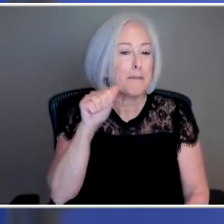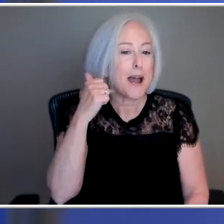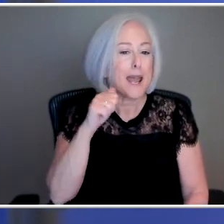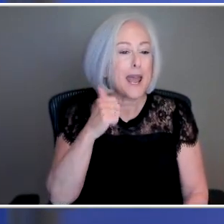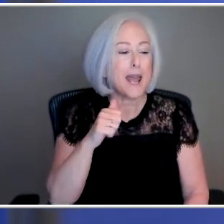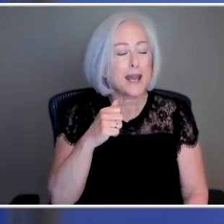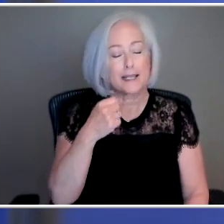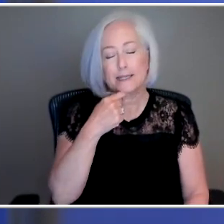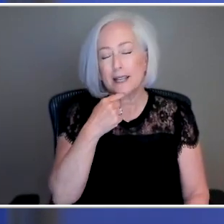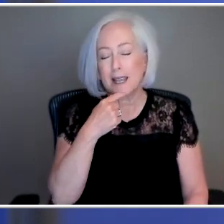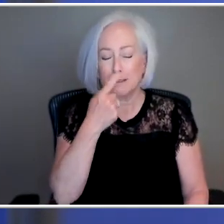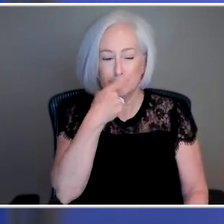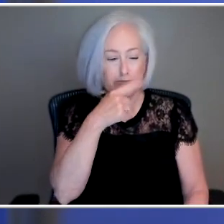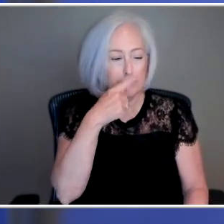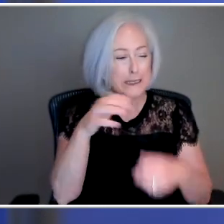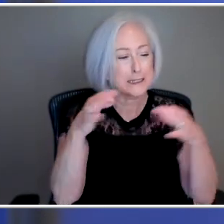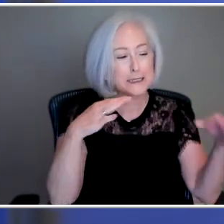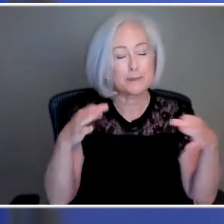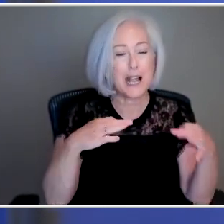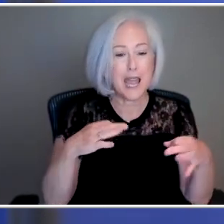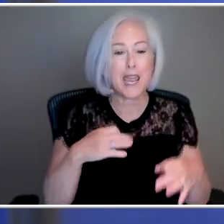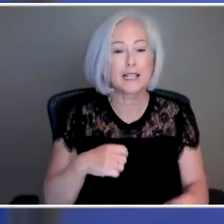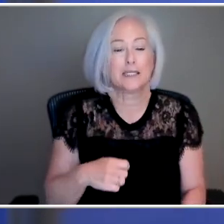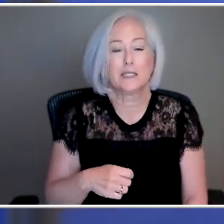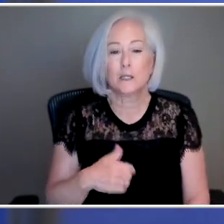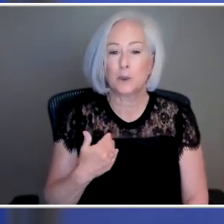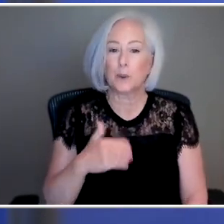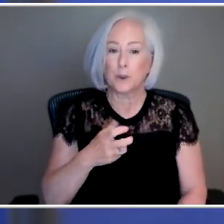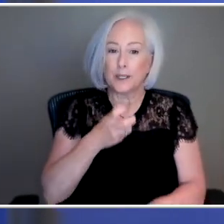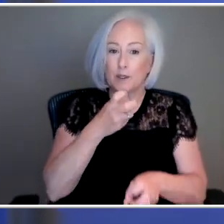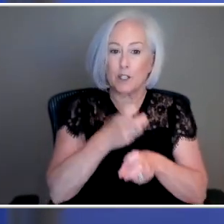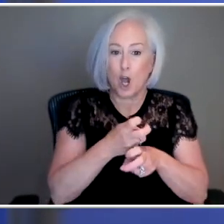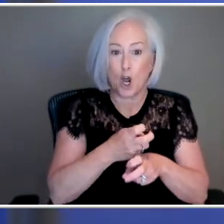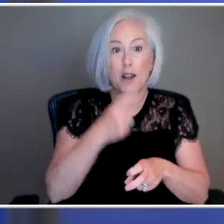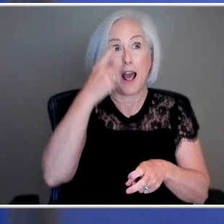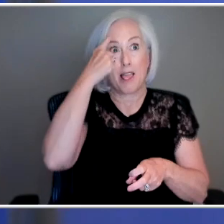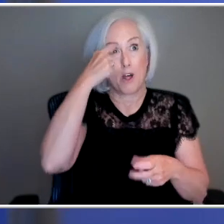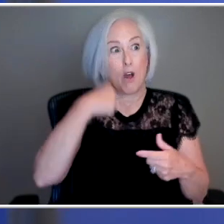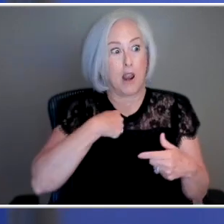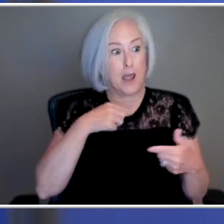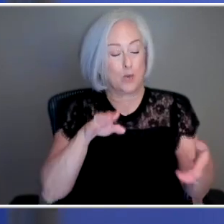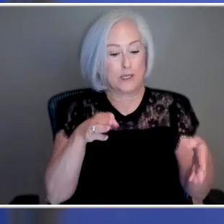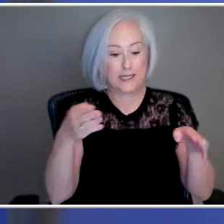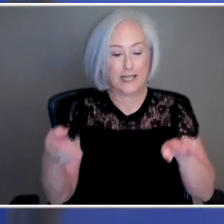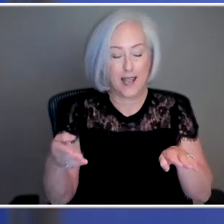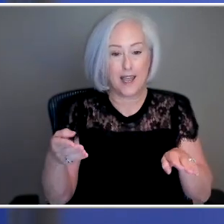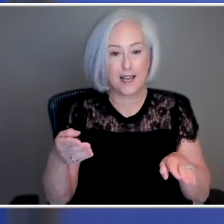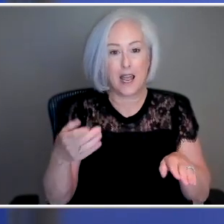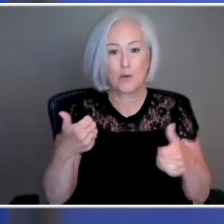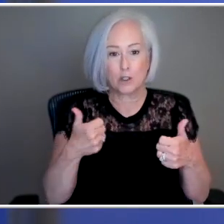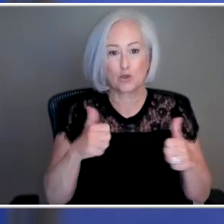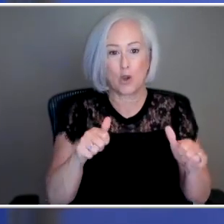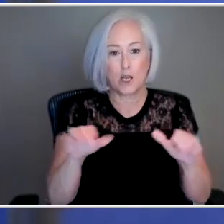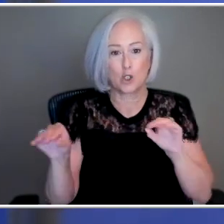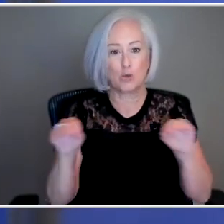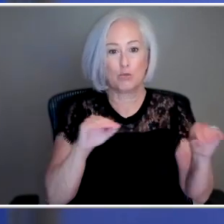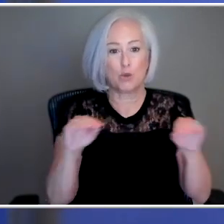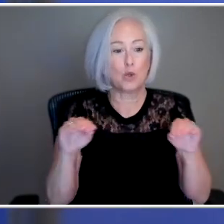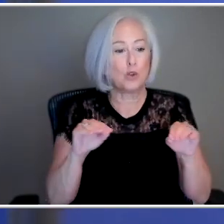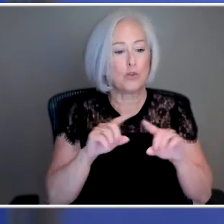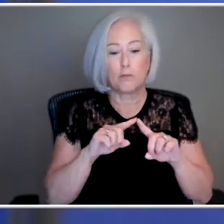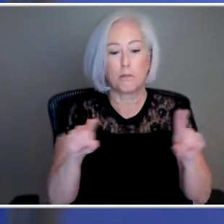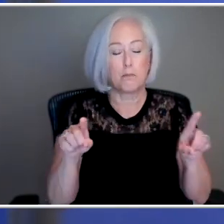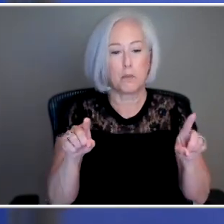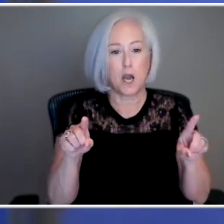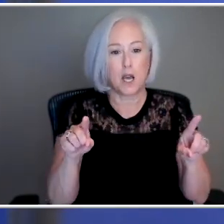explain? And it was just a really hard moment because I honestly thought I was dead. I was trying really hard to move, but all I just everything was